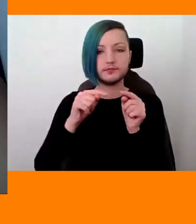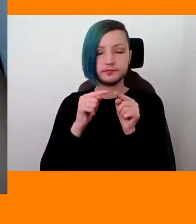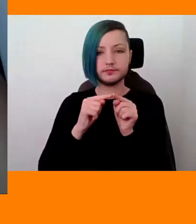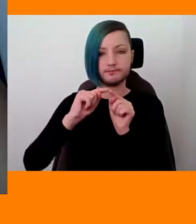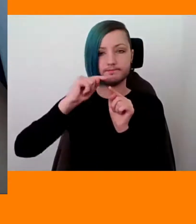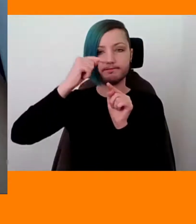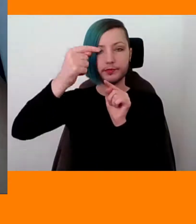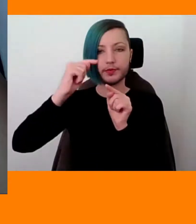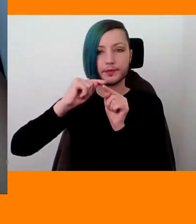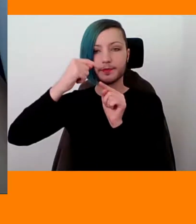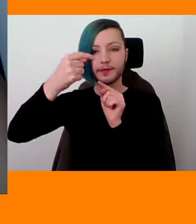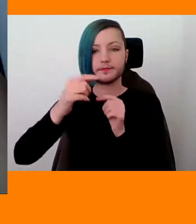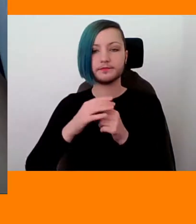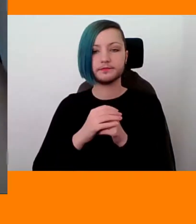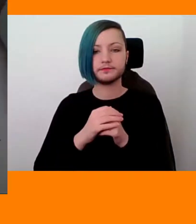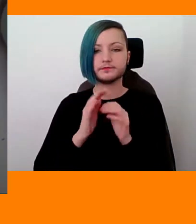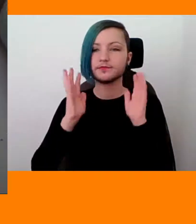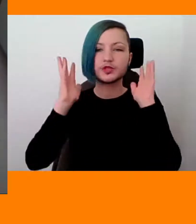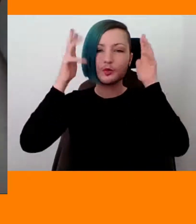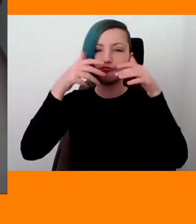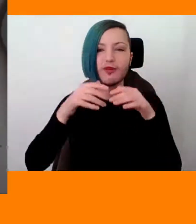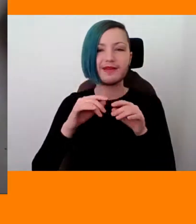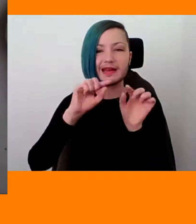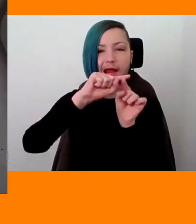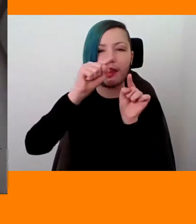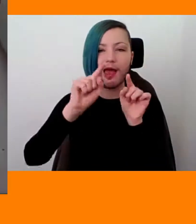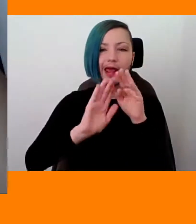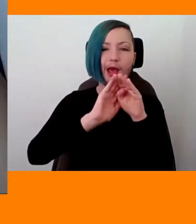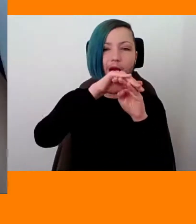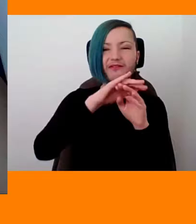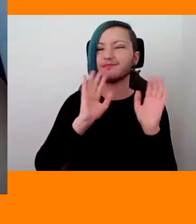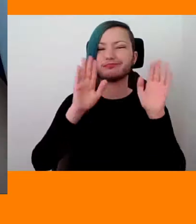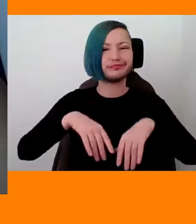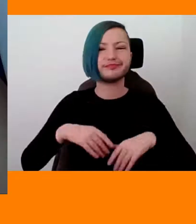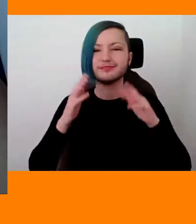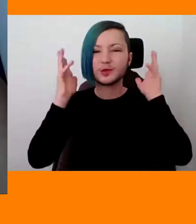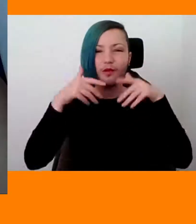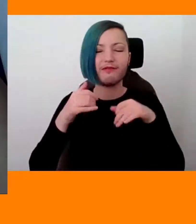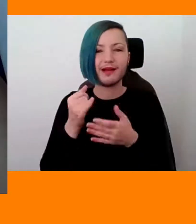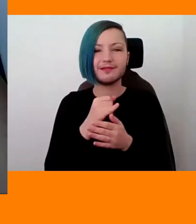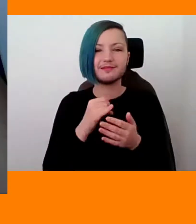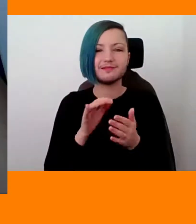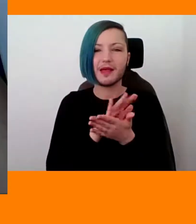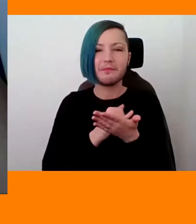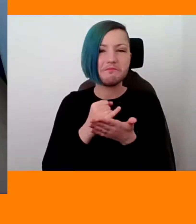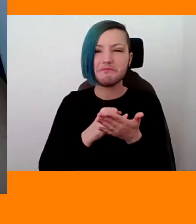Don't worry if your pencil goes out of the outline, it's messy and that's fine.